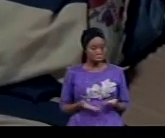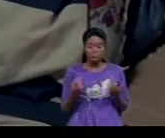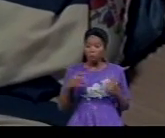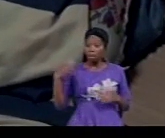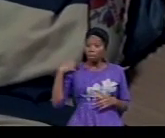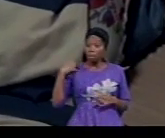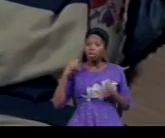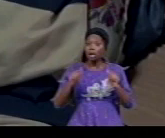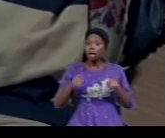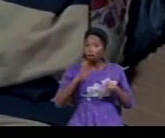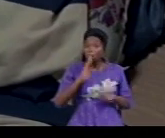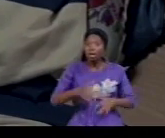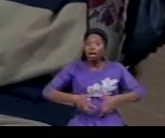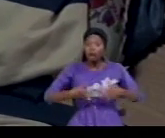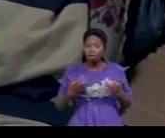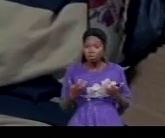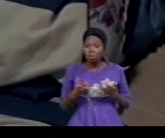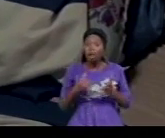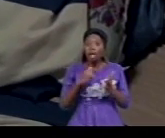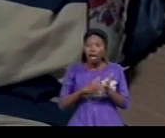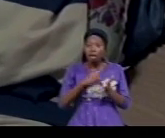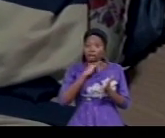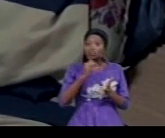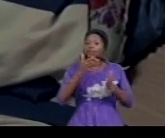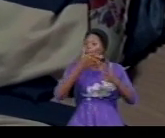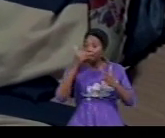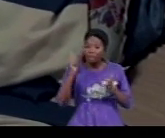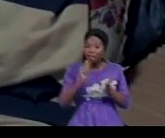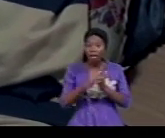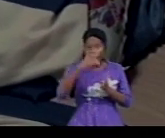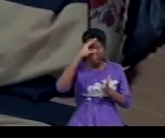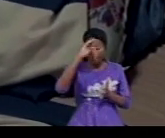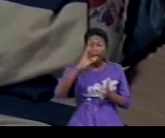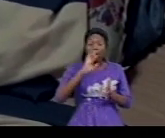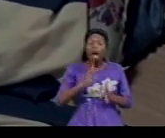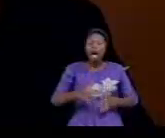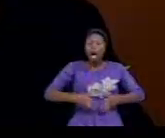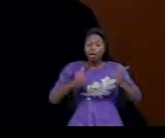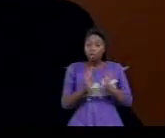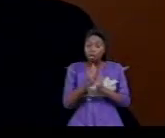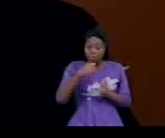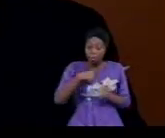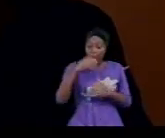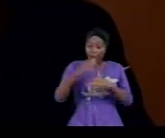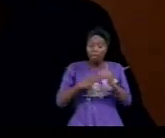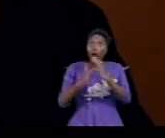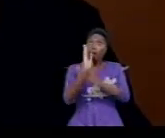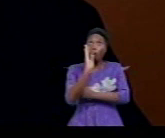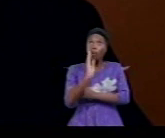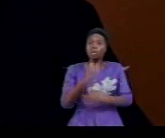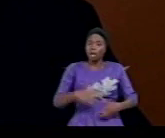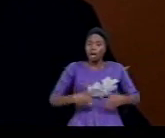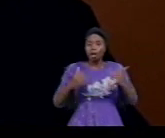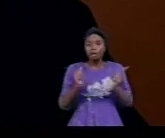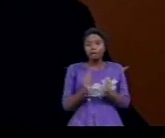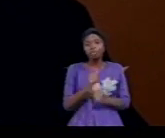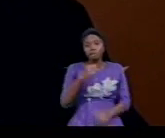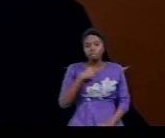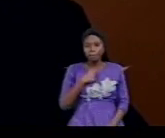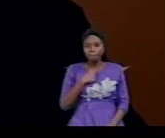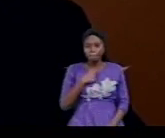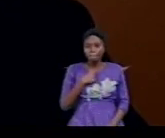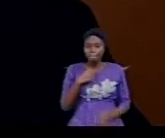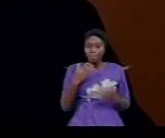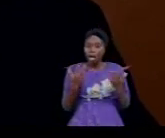better that men are angry with me than God being angry with me. Oh no, Richard, this